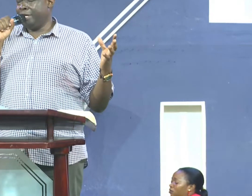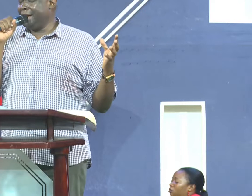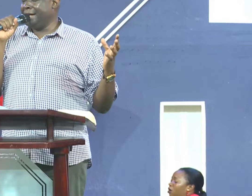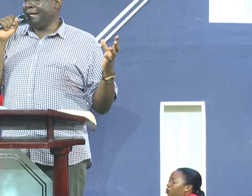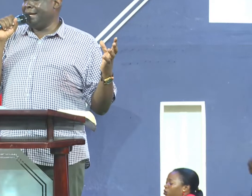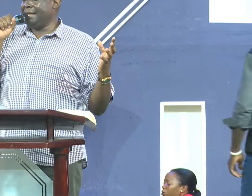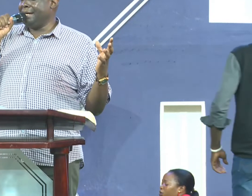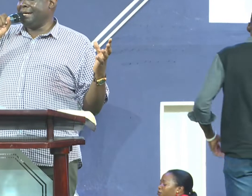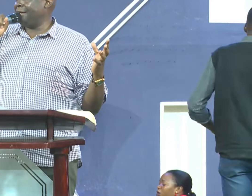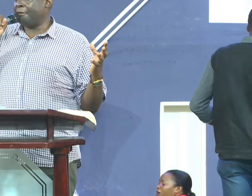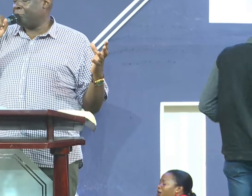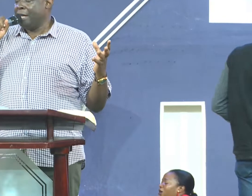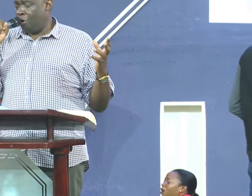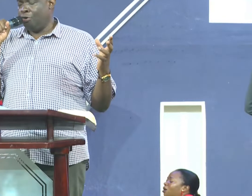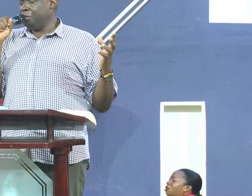ogogole